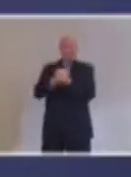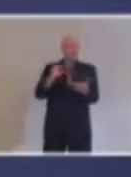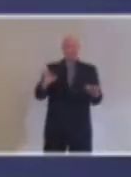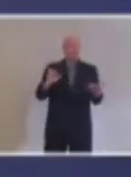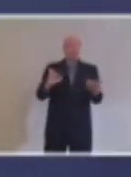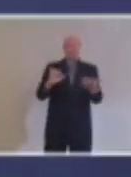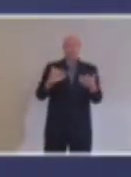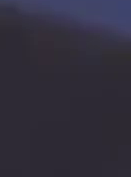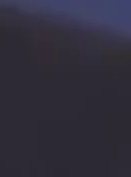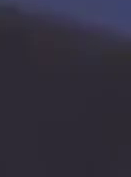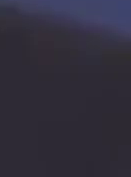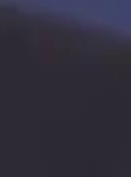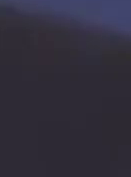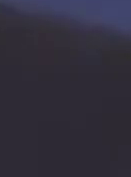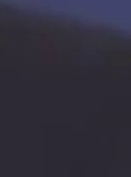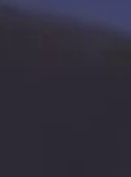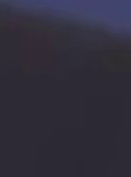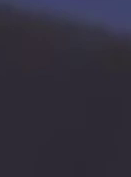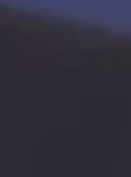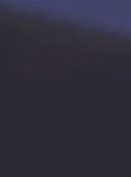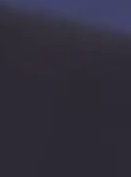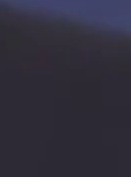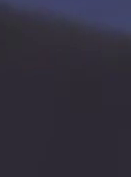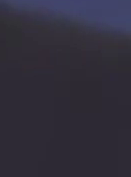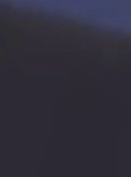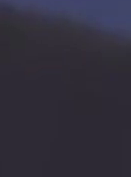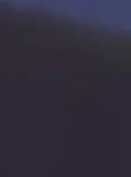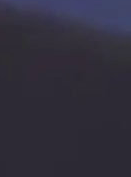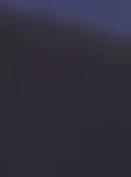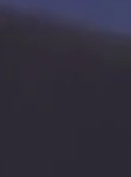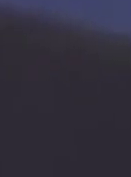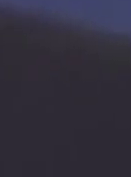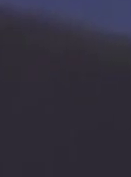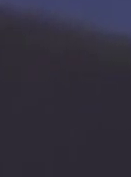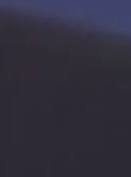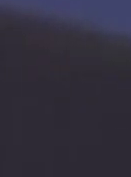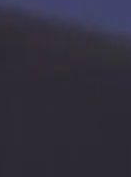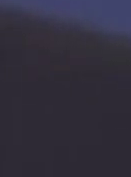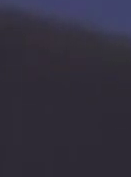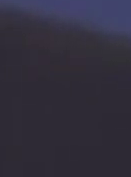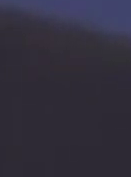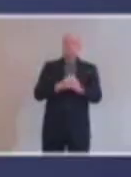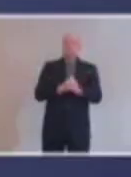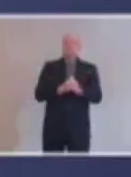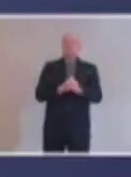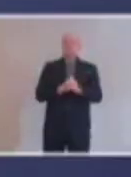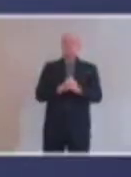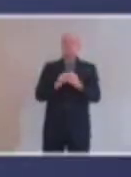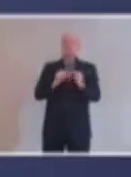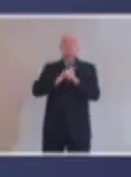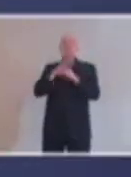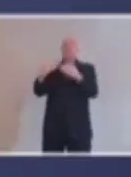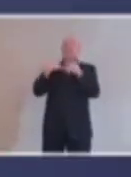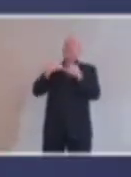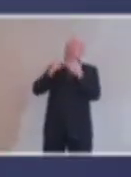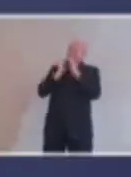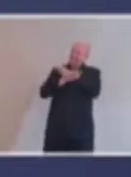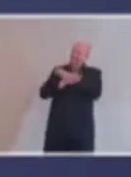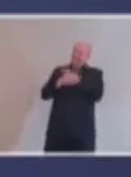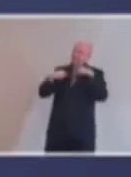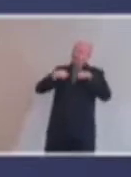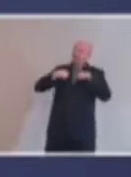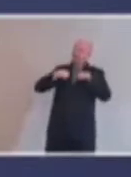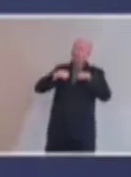pumps. Mother Nature has savaged us with COVID. But with the help